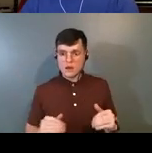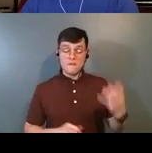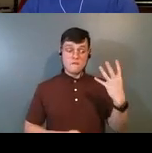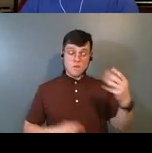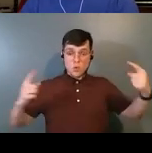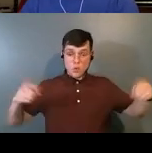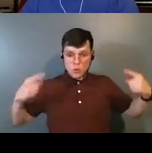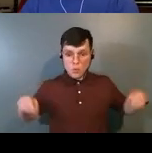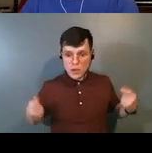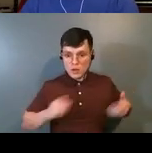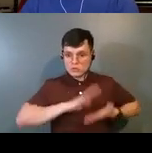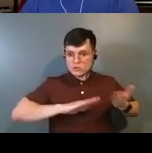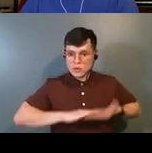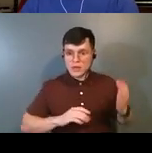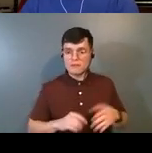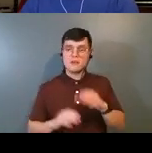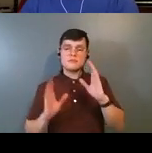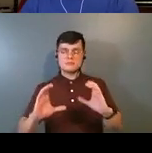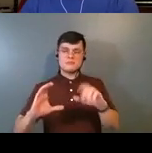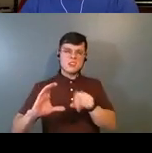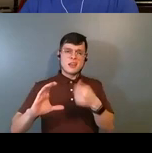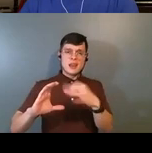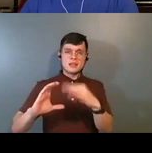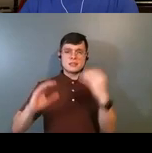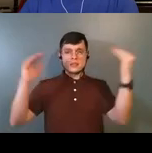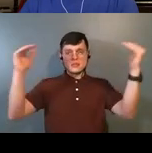parent 19 right parent checkbox not checked. Heading level 3 price